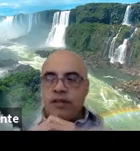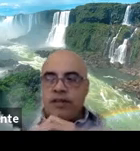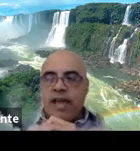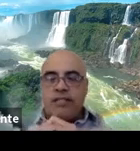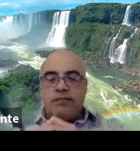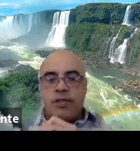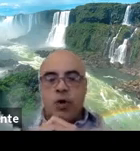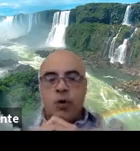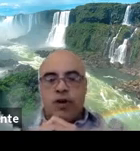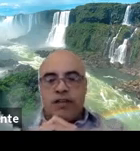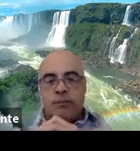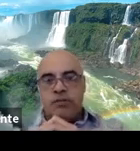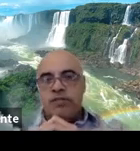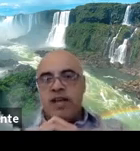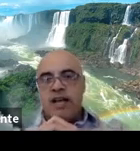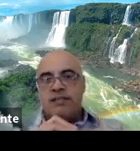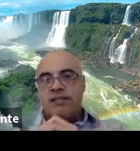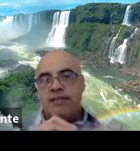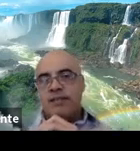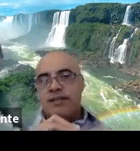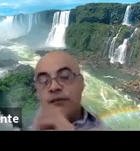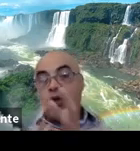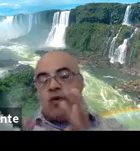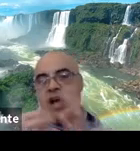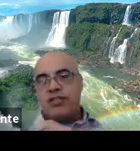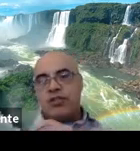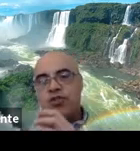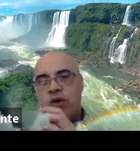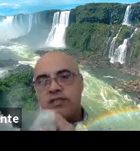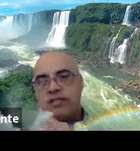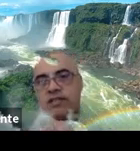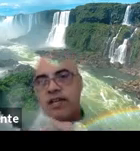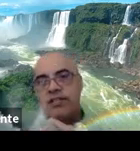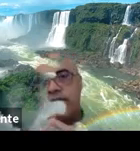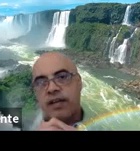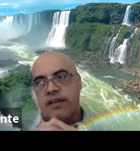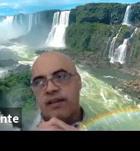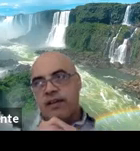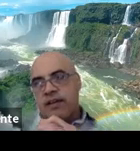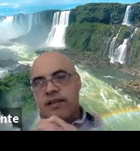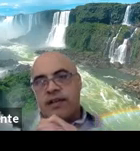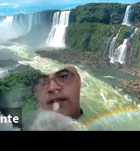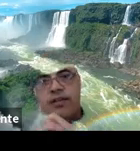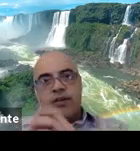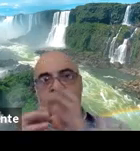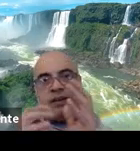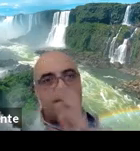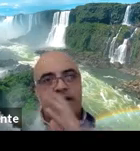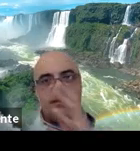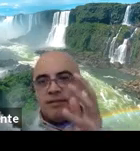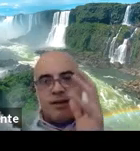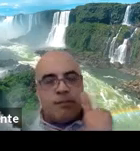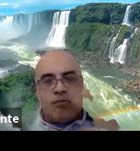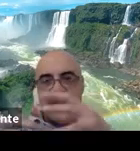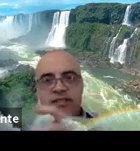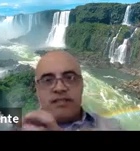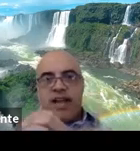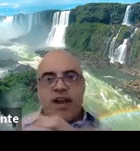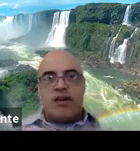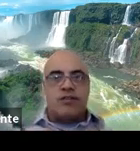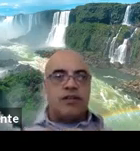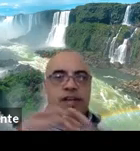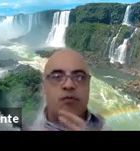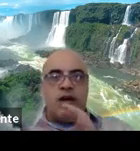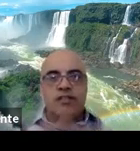So in the case of Soap, right, the viewer has two choices essentially. They can either embrace